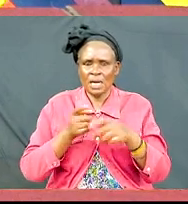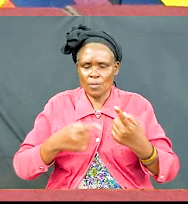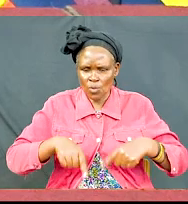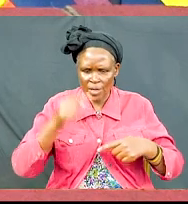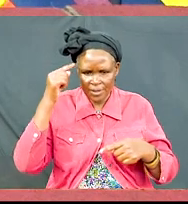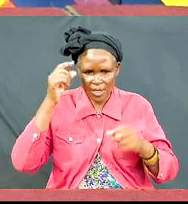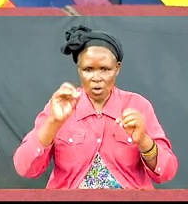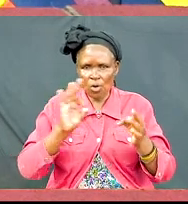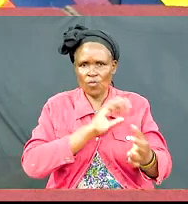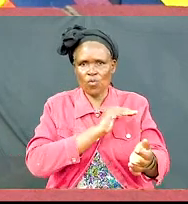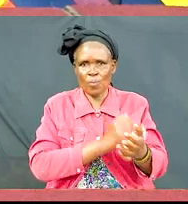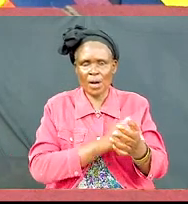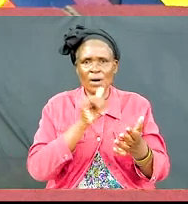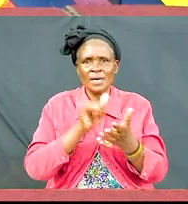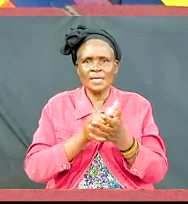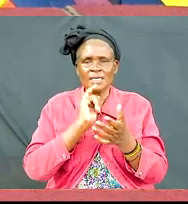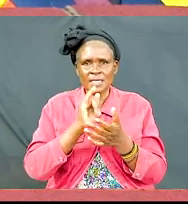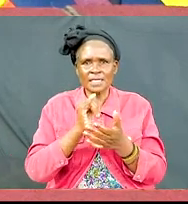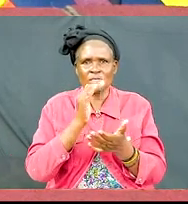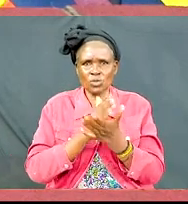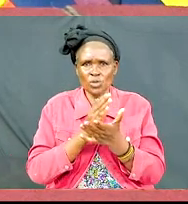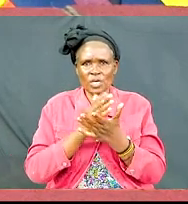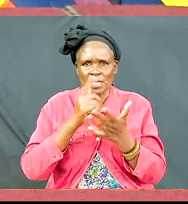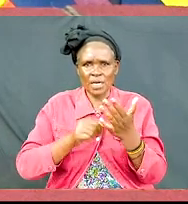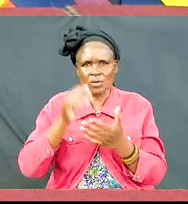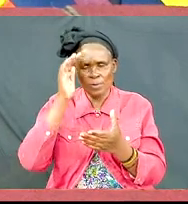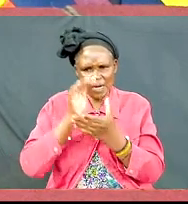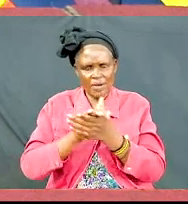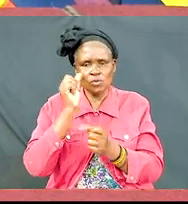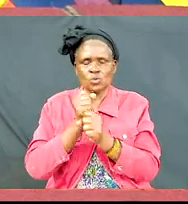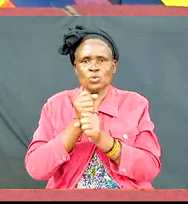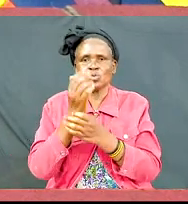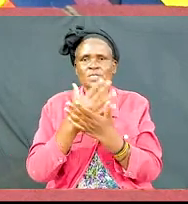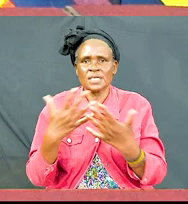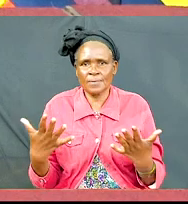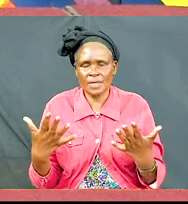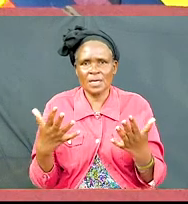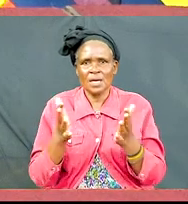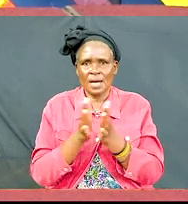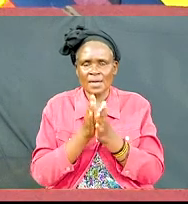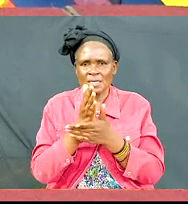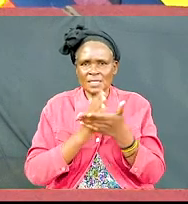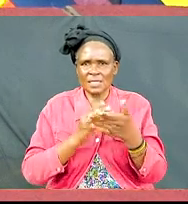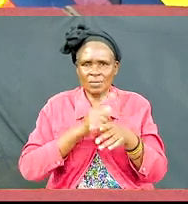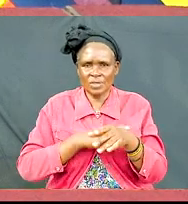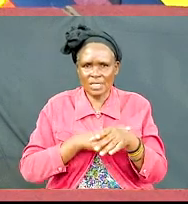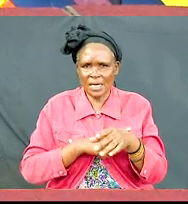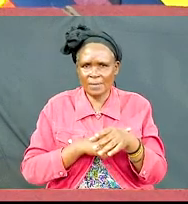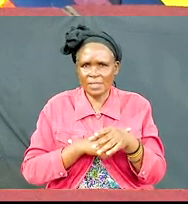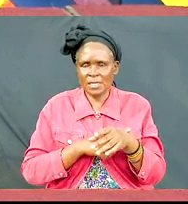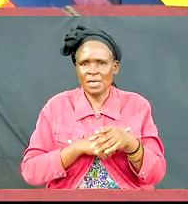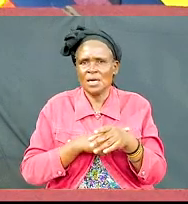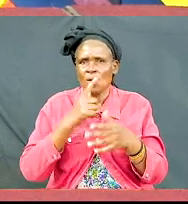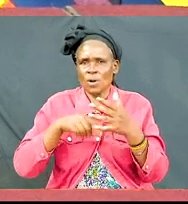power, it is primarily the ability to do something. And sometimes, the greater the thing